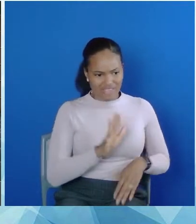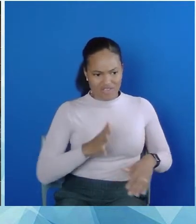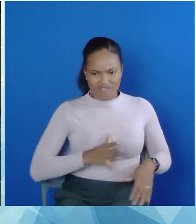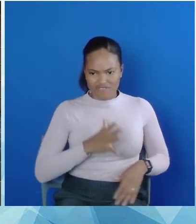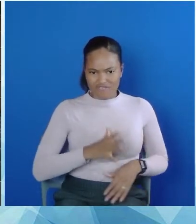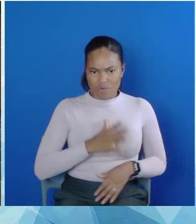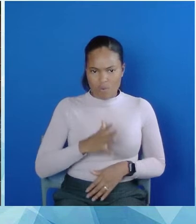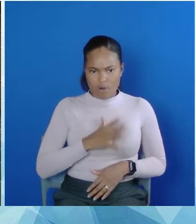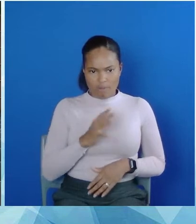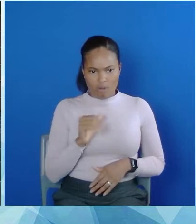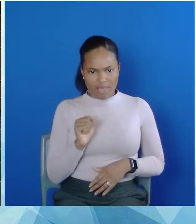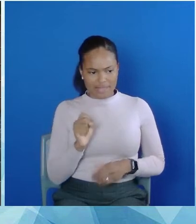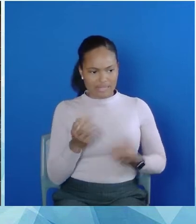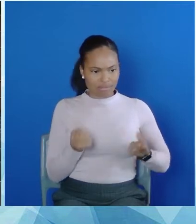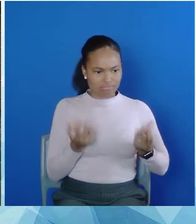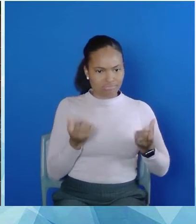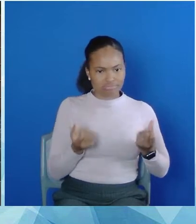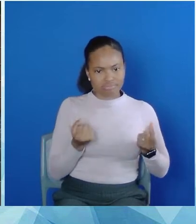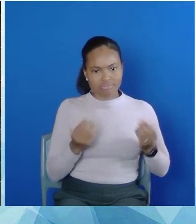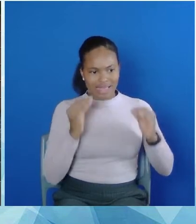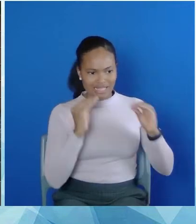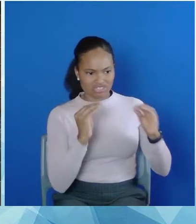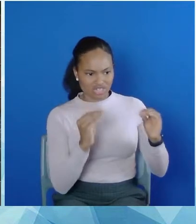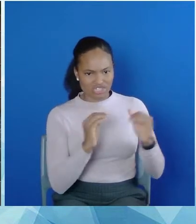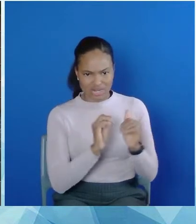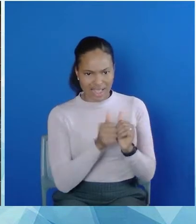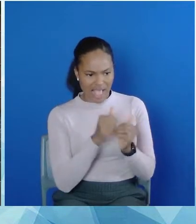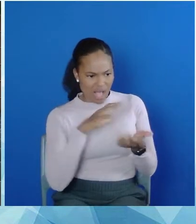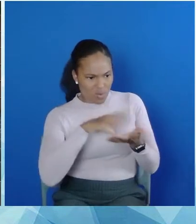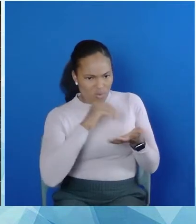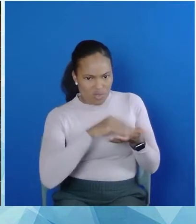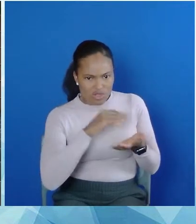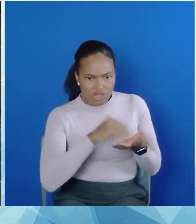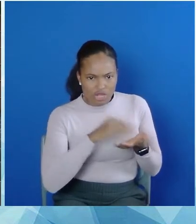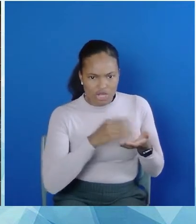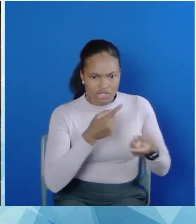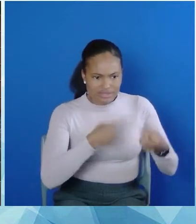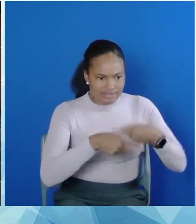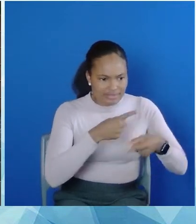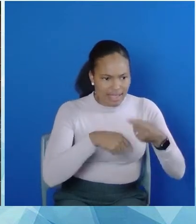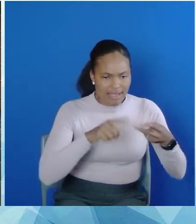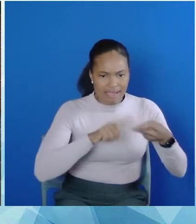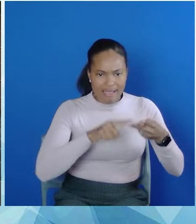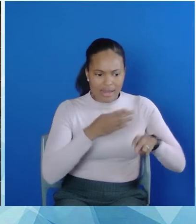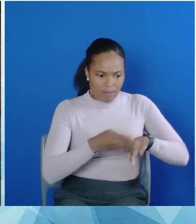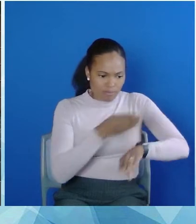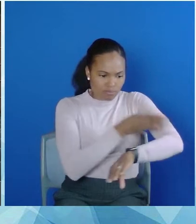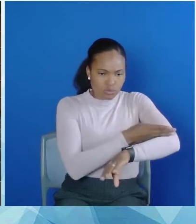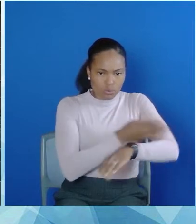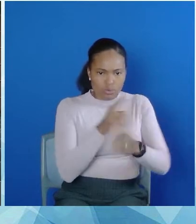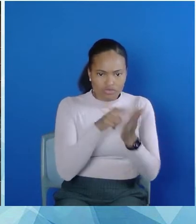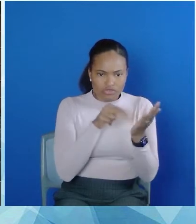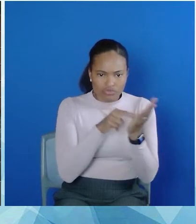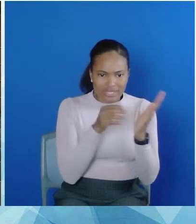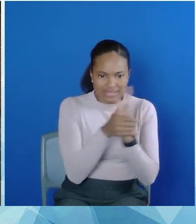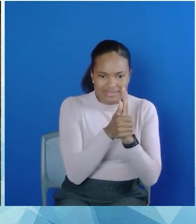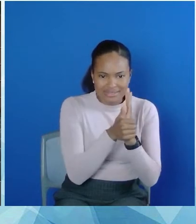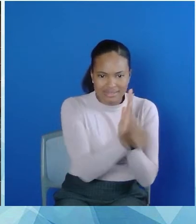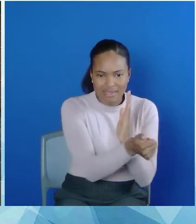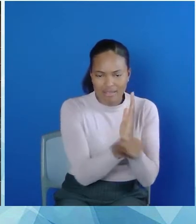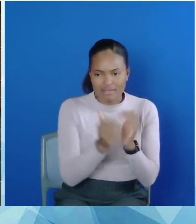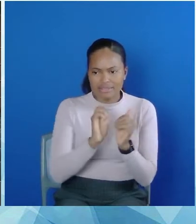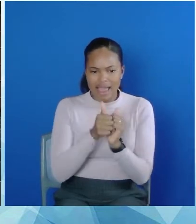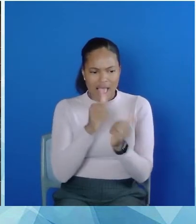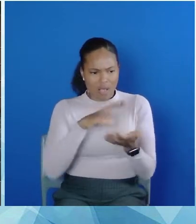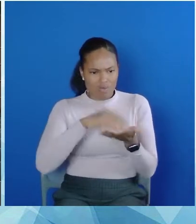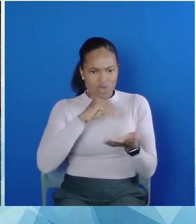in ASL? How are they learning it? How are they improving their reading skills? How are they learning to appropriately express themselves,